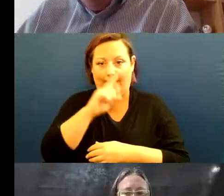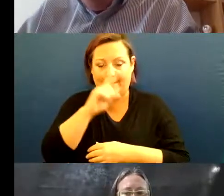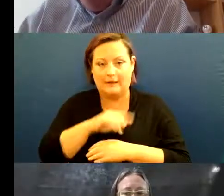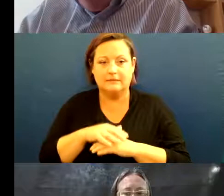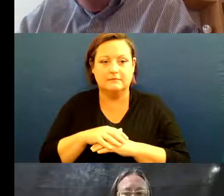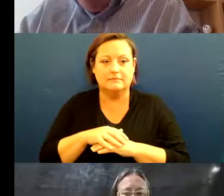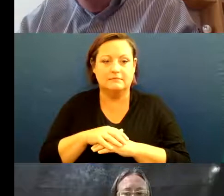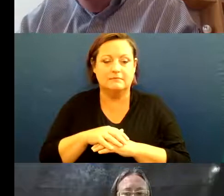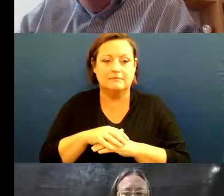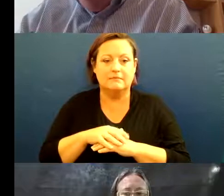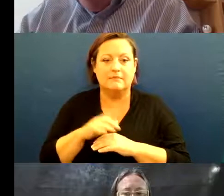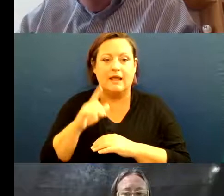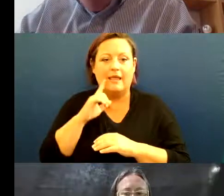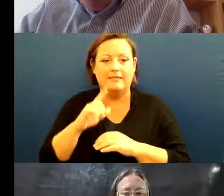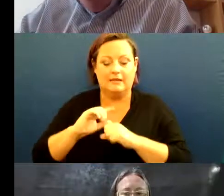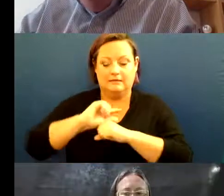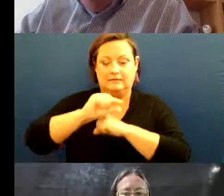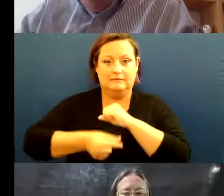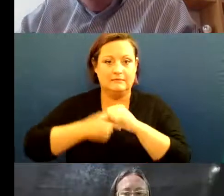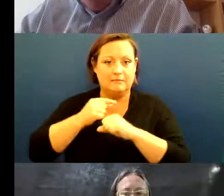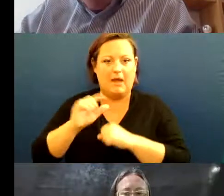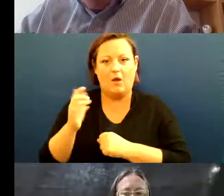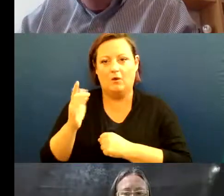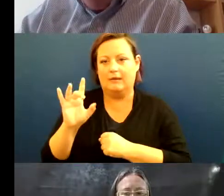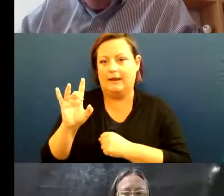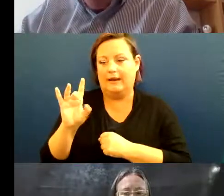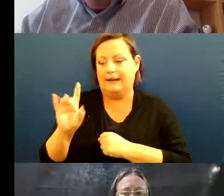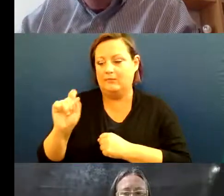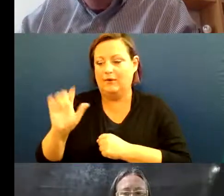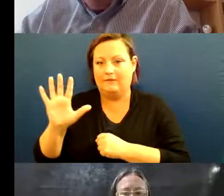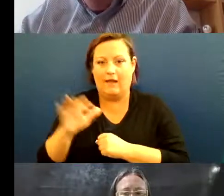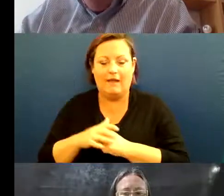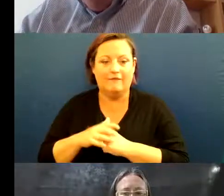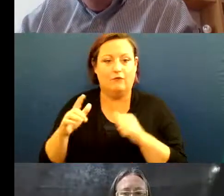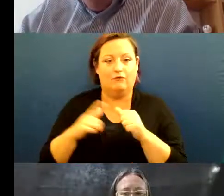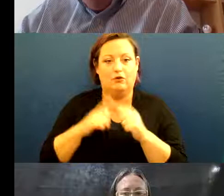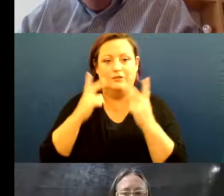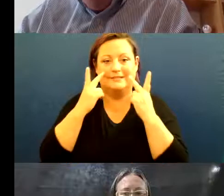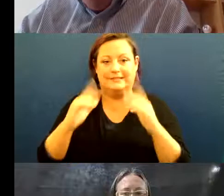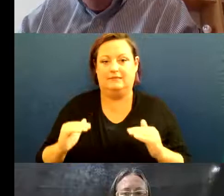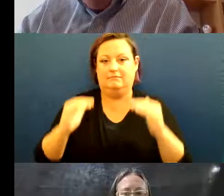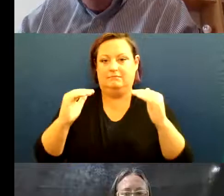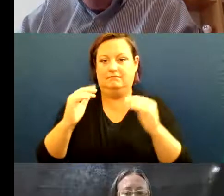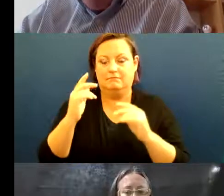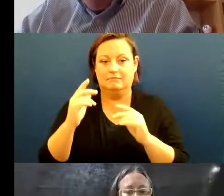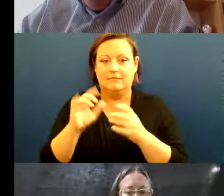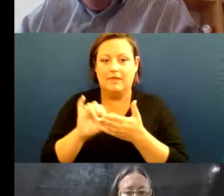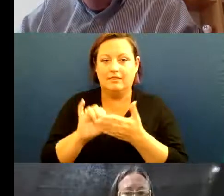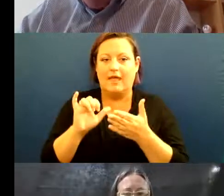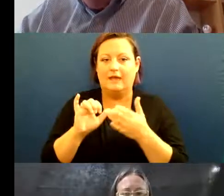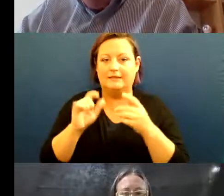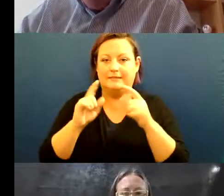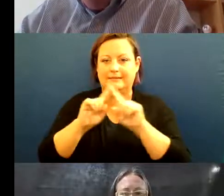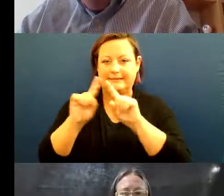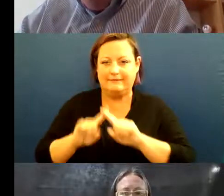day 8.5. And then we first see commitment to terminal differentiation at